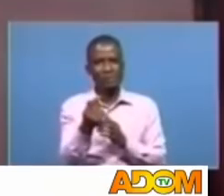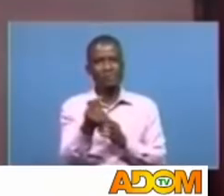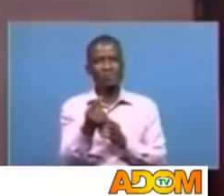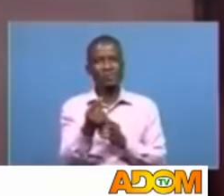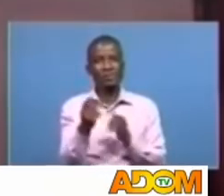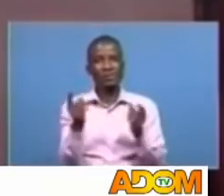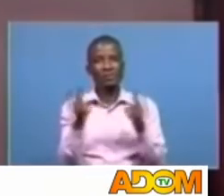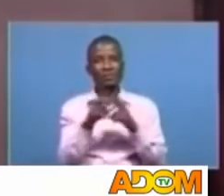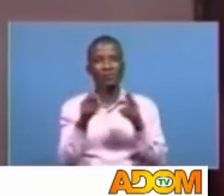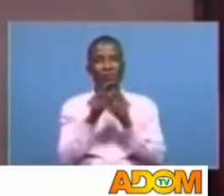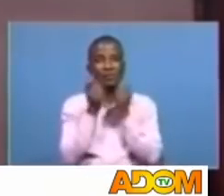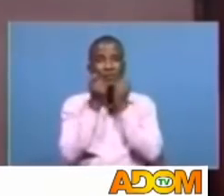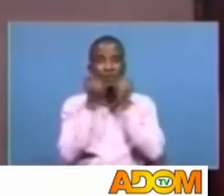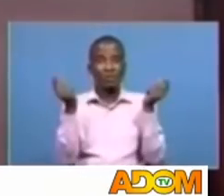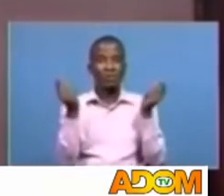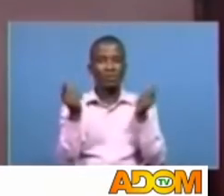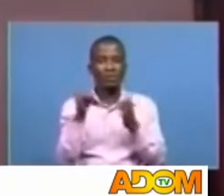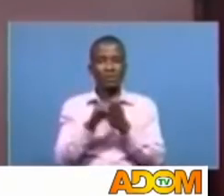surprising.